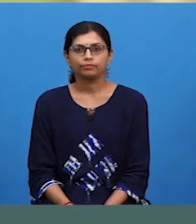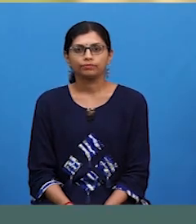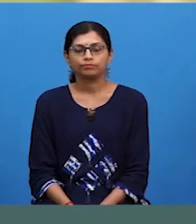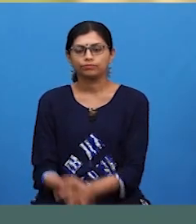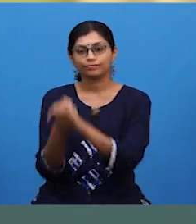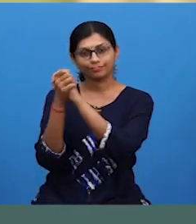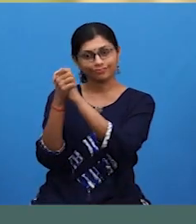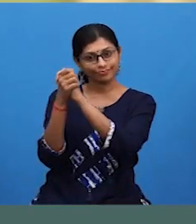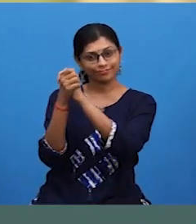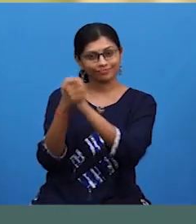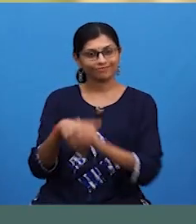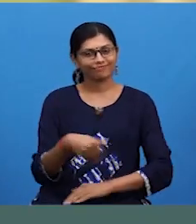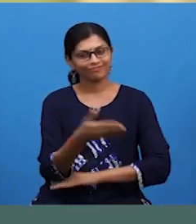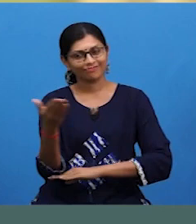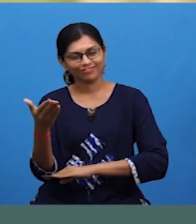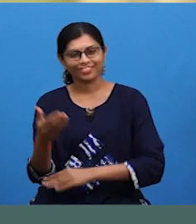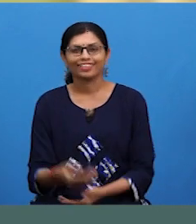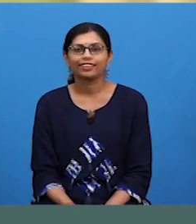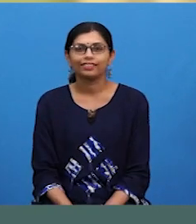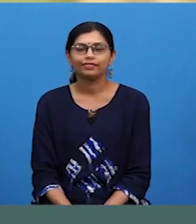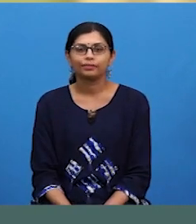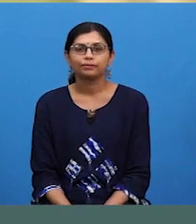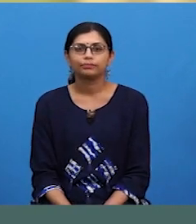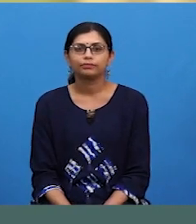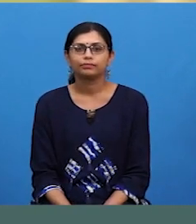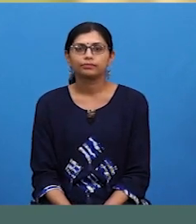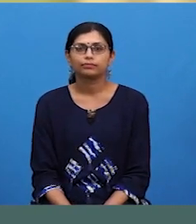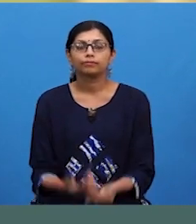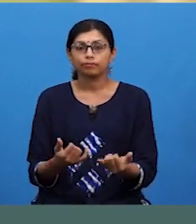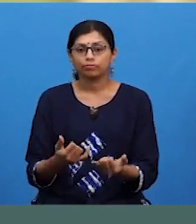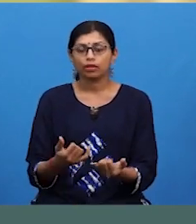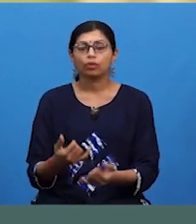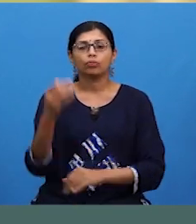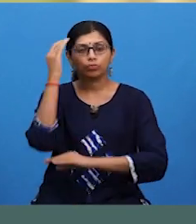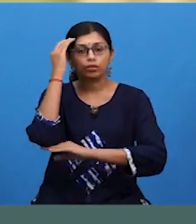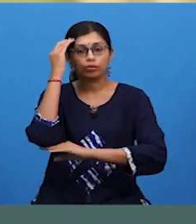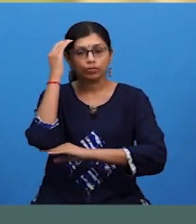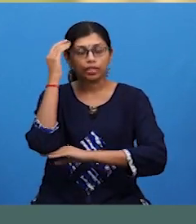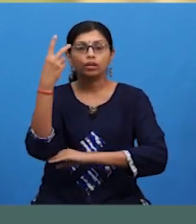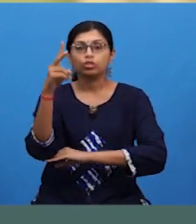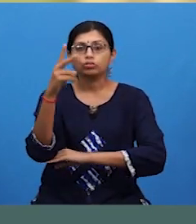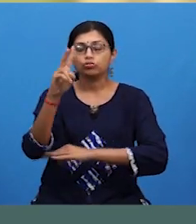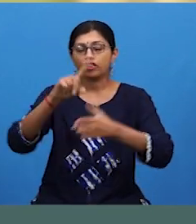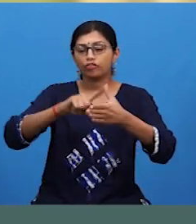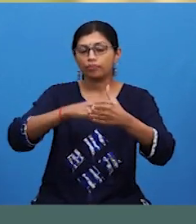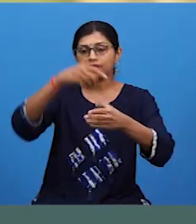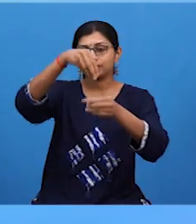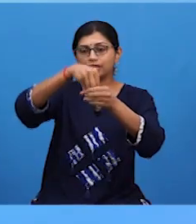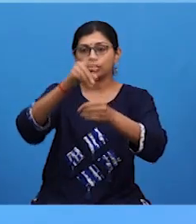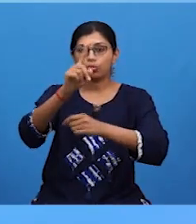Well done, boys and girls. So now we know that there are 12 months in a